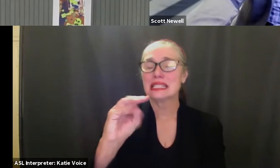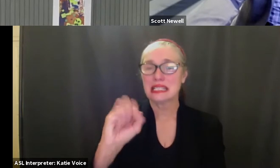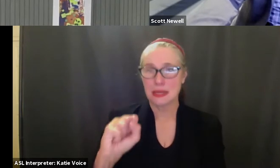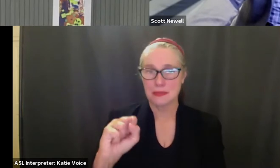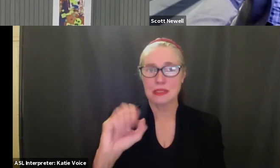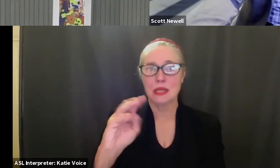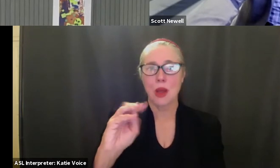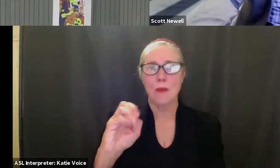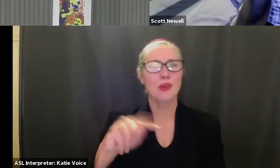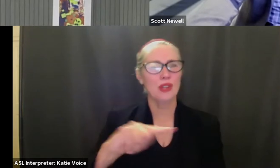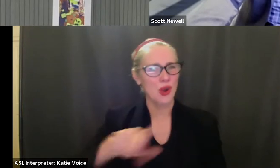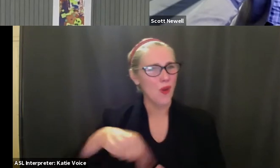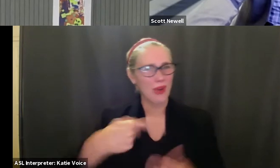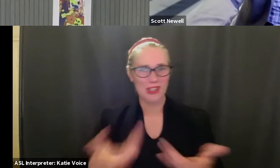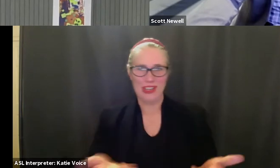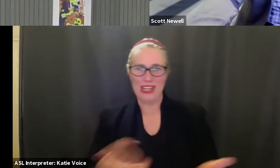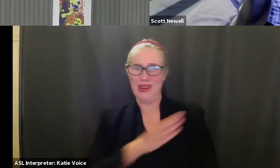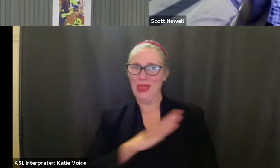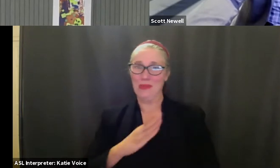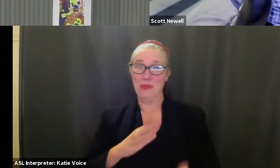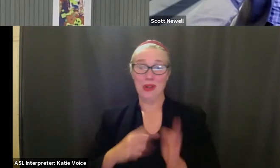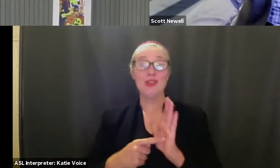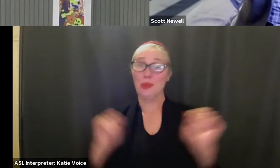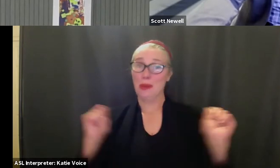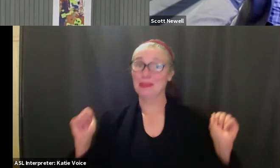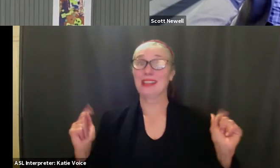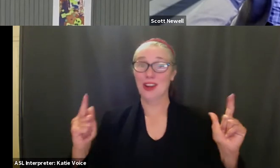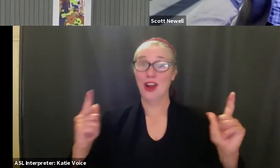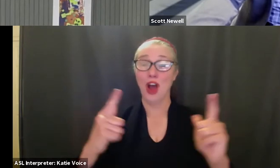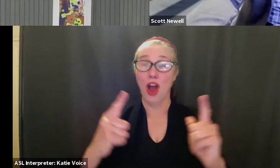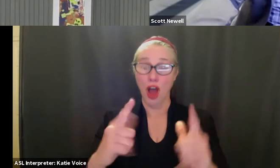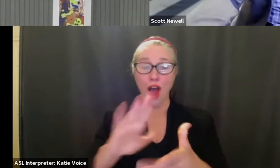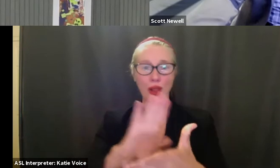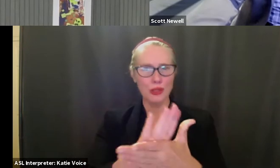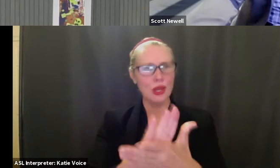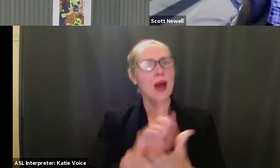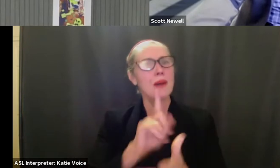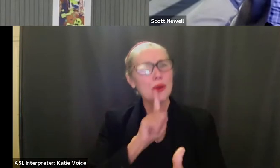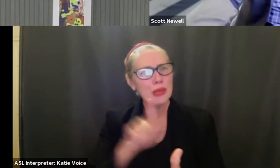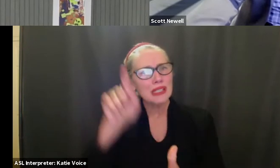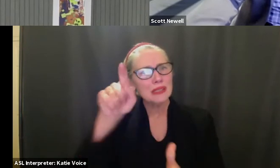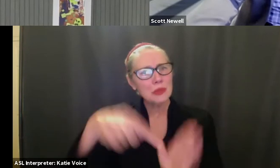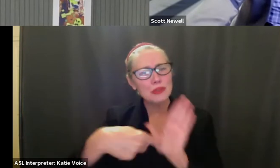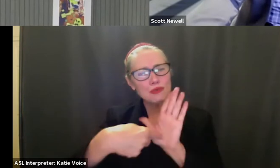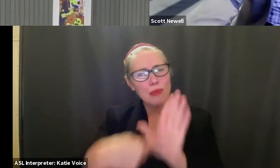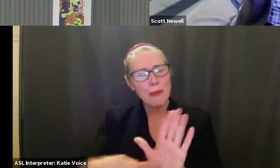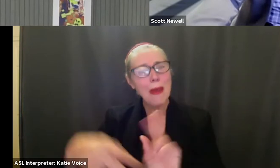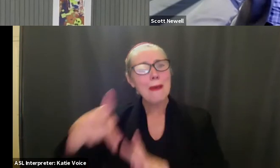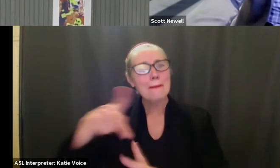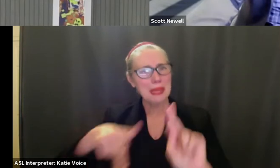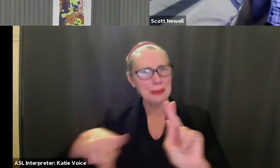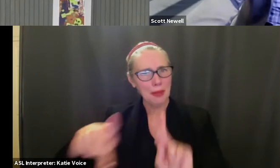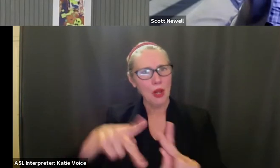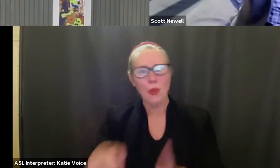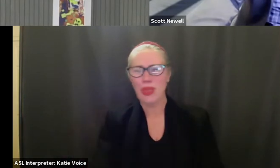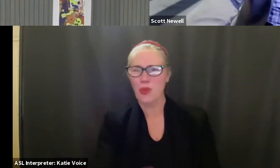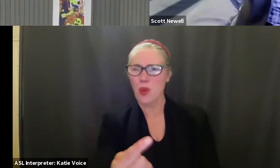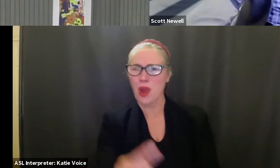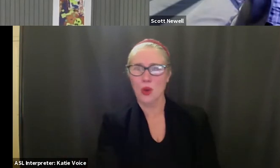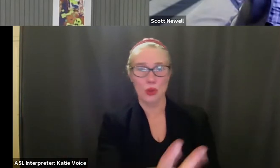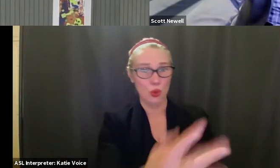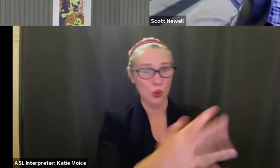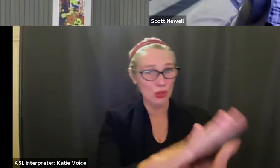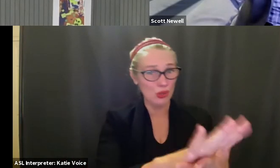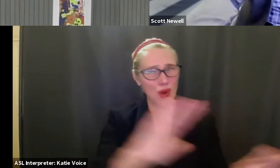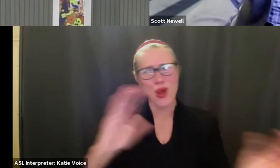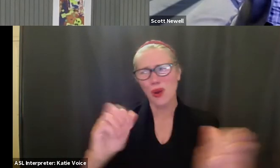but you're really just um you know representing the people affiliated with one or two schools versus